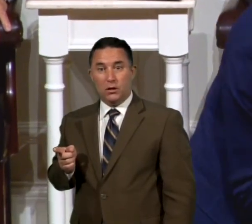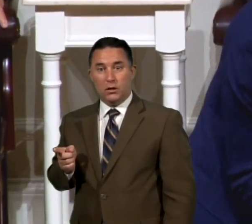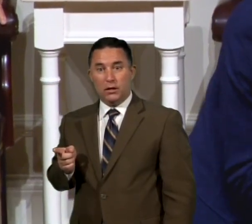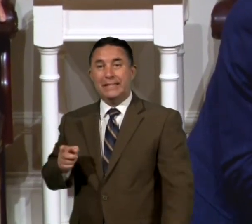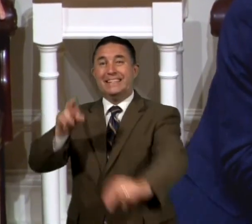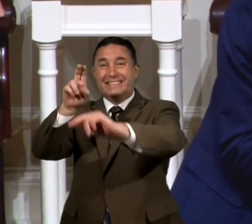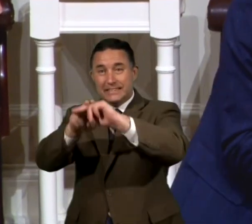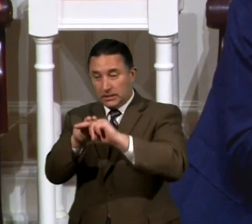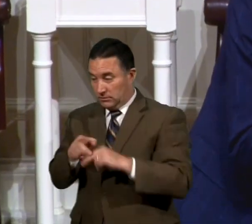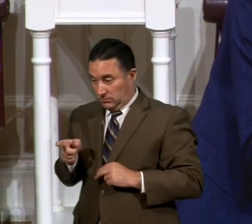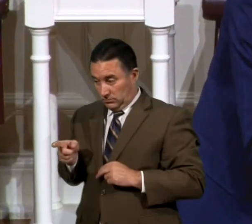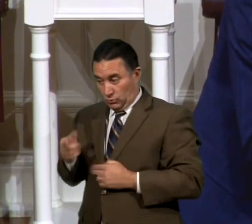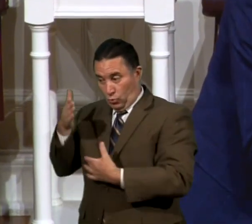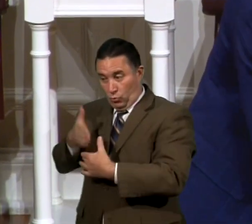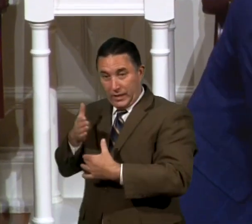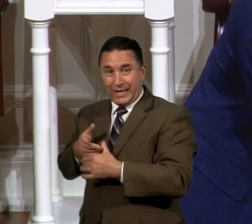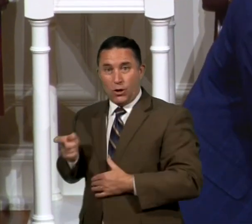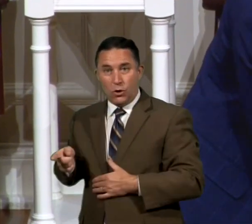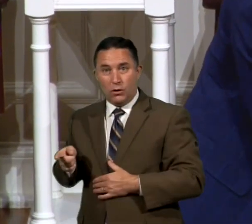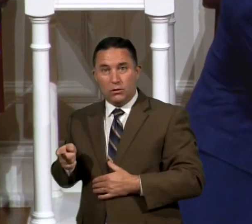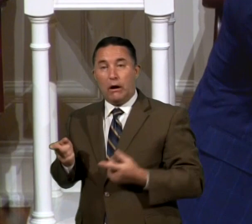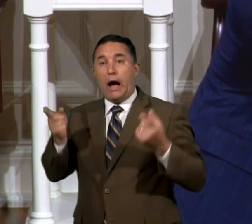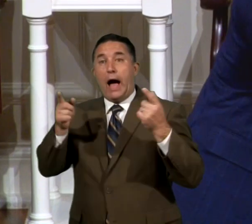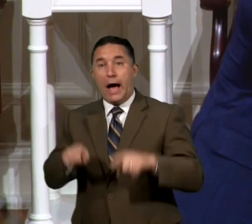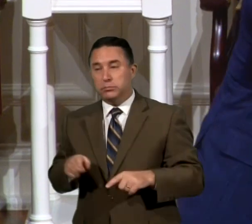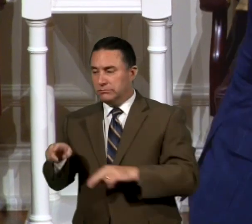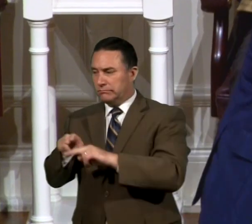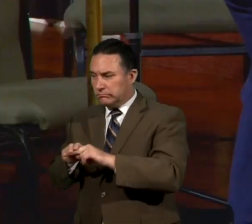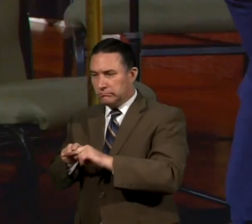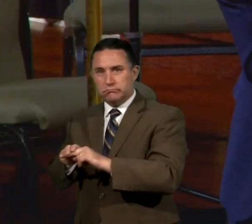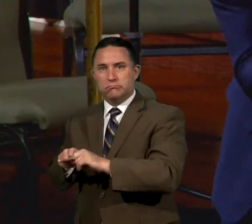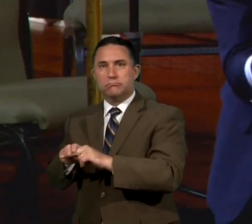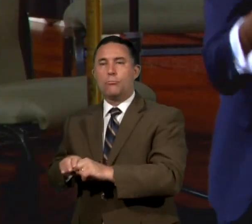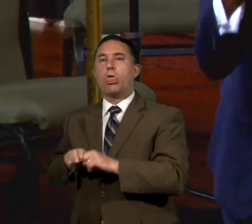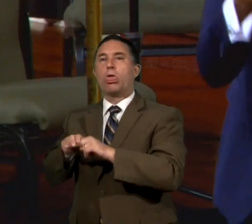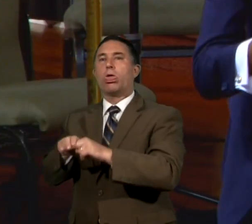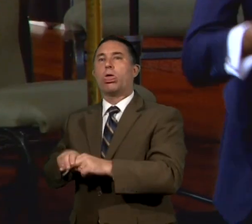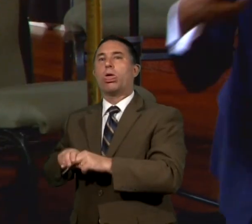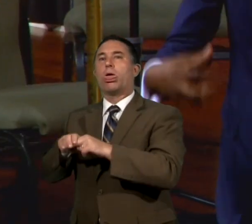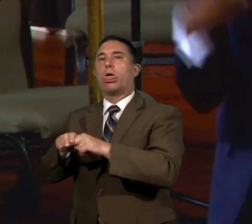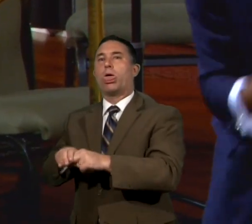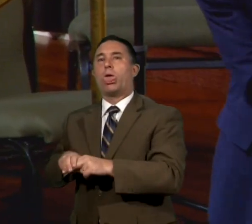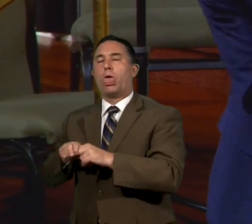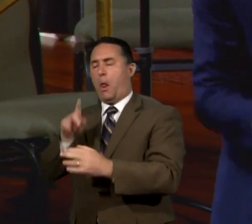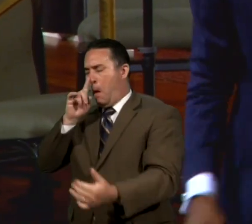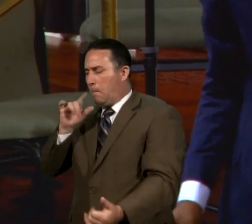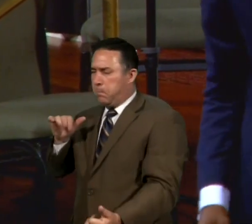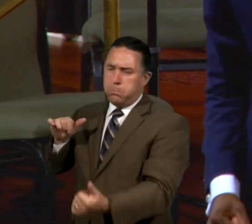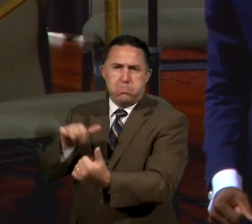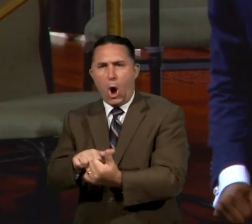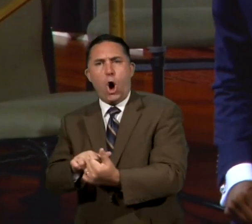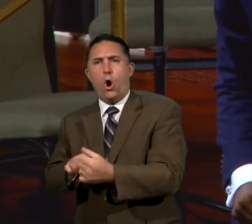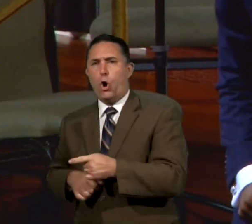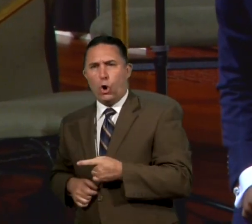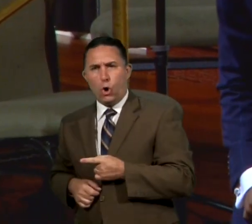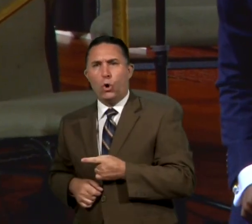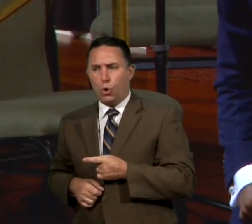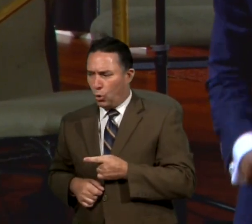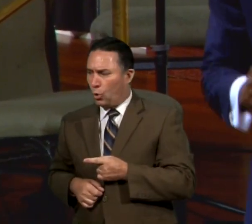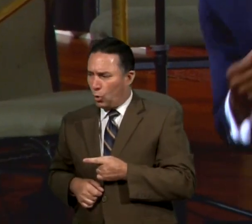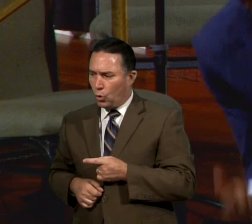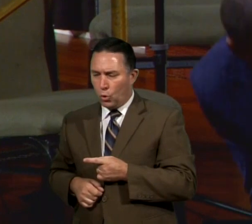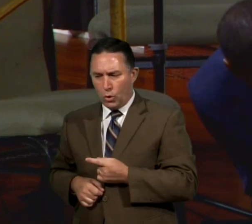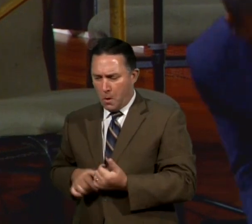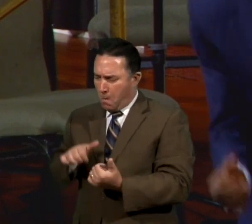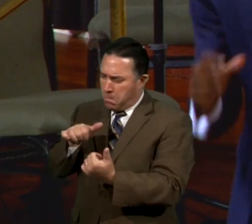He's sitting there. And eventually, he sits there so long that he falls into a deep sleep. He